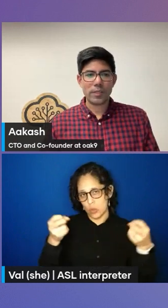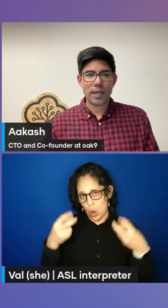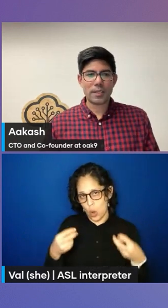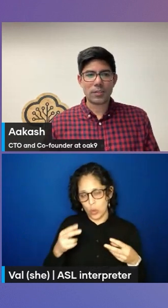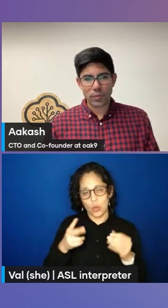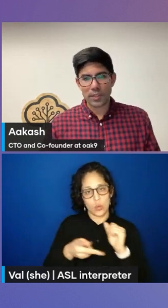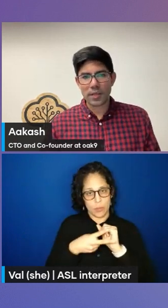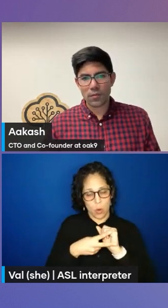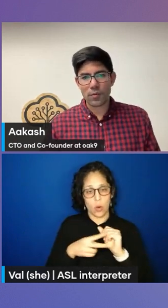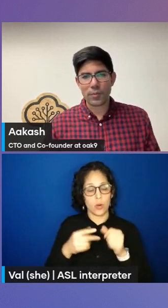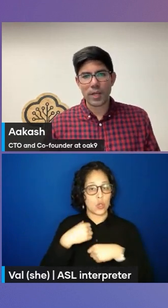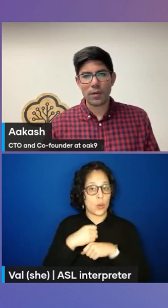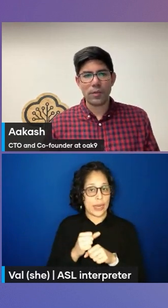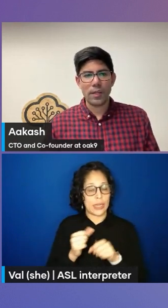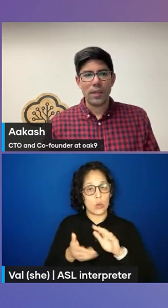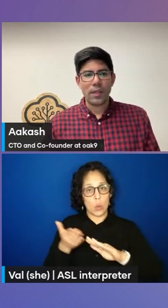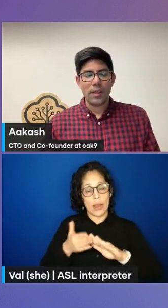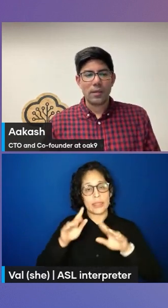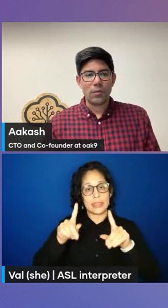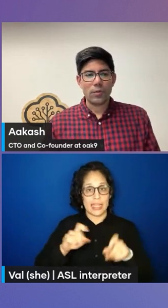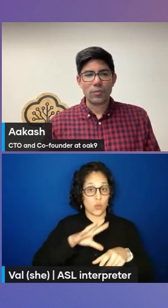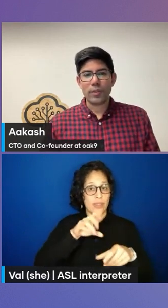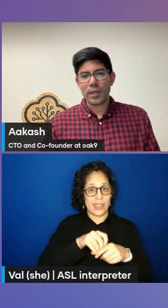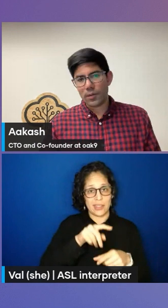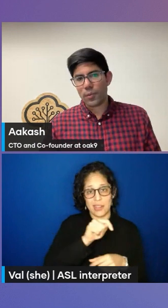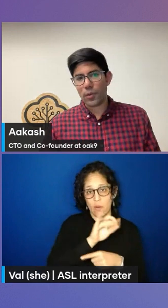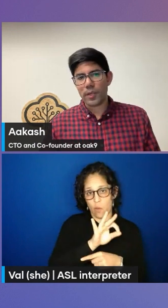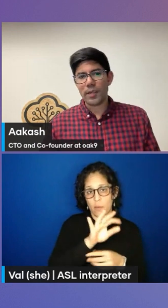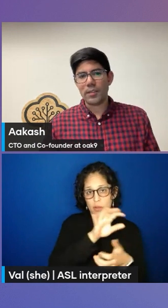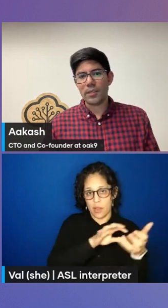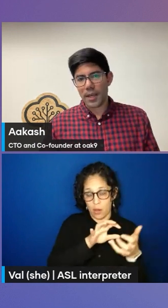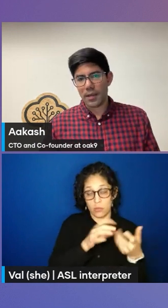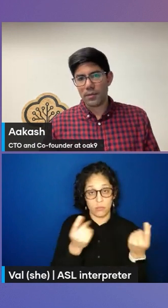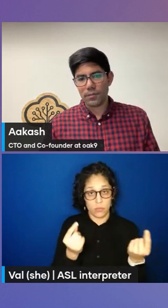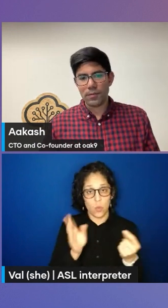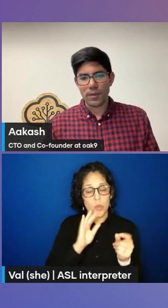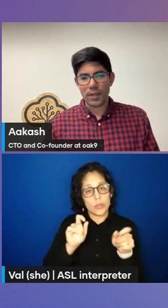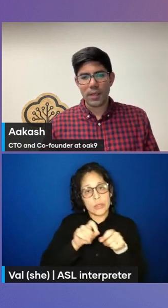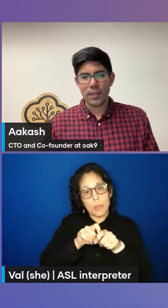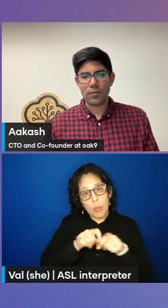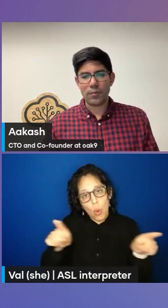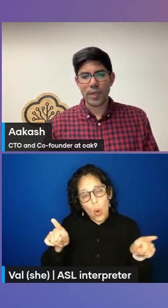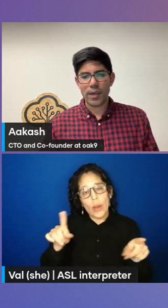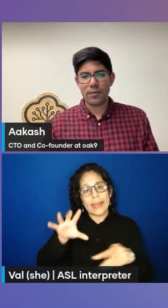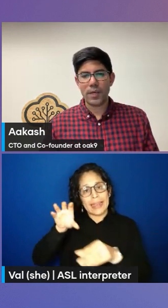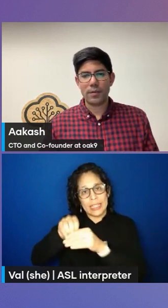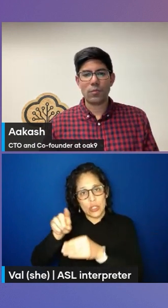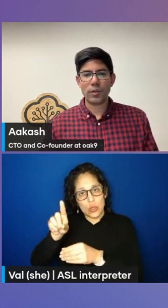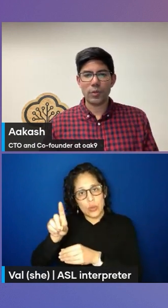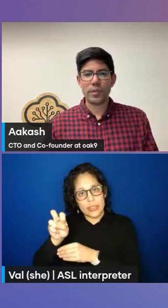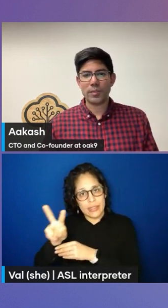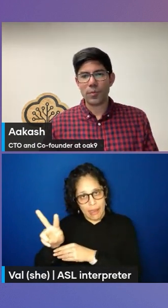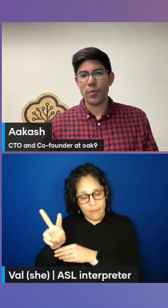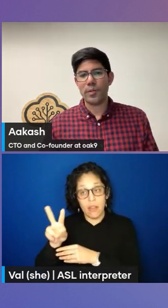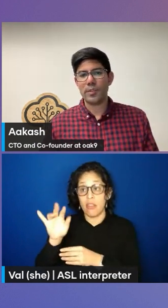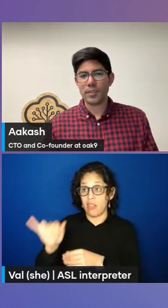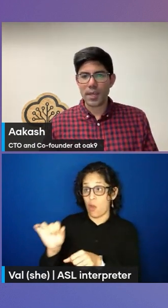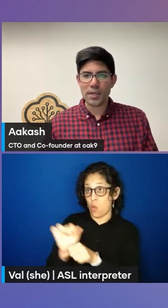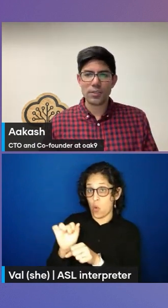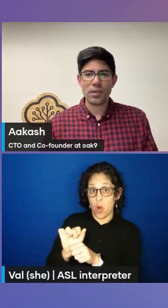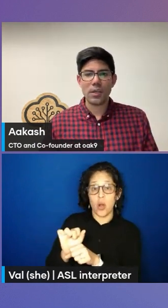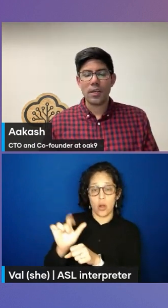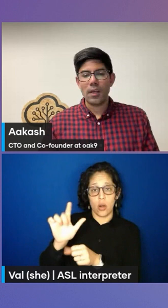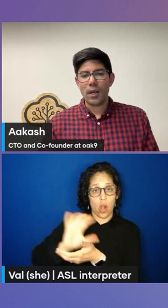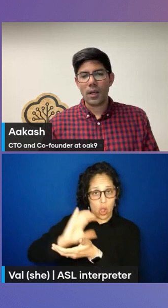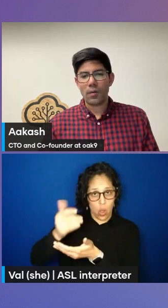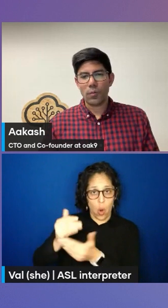creating run tasks within Terraform Cloud, which will then deploy into dev. And then from dev, that workload gets promoted to